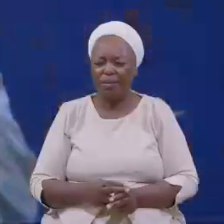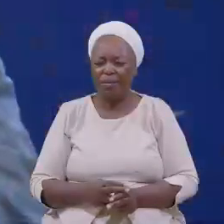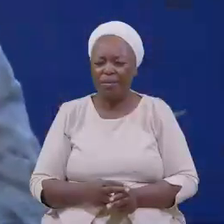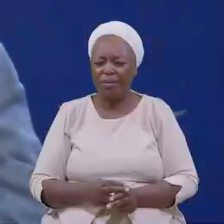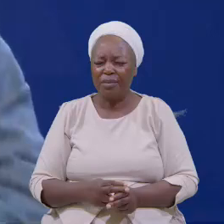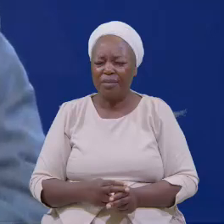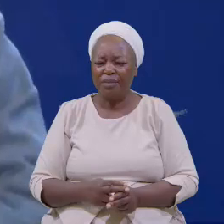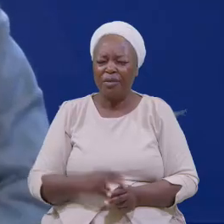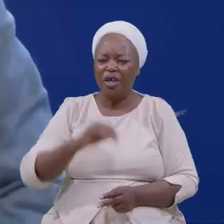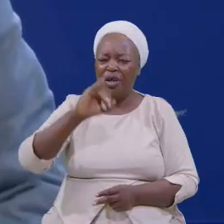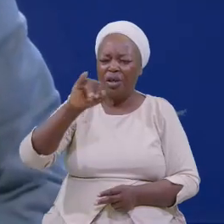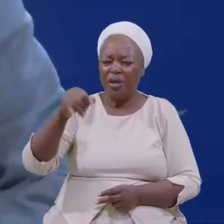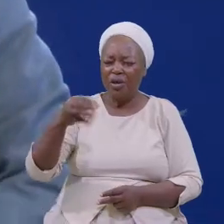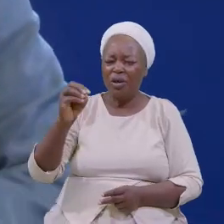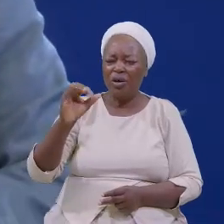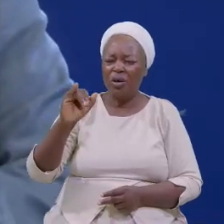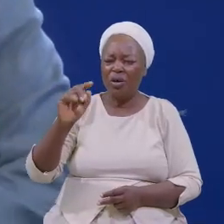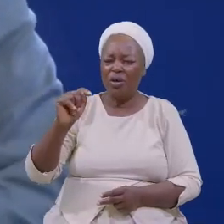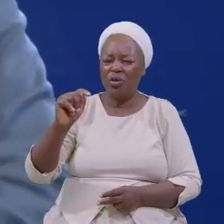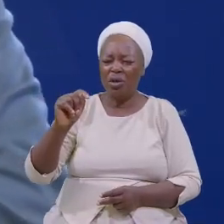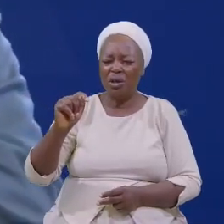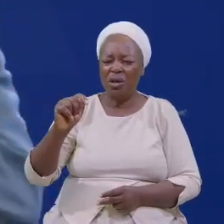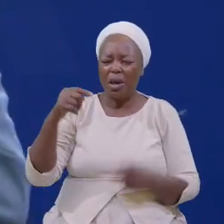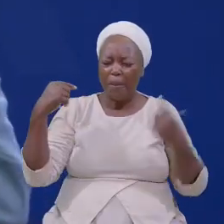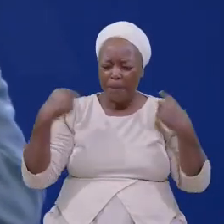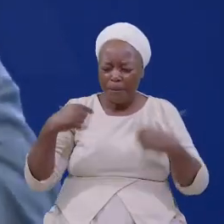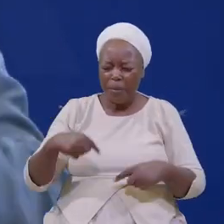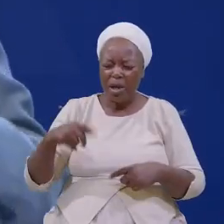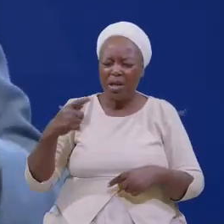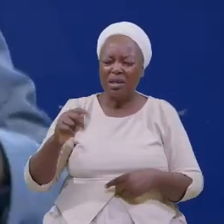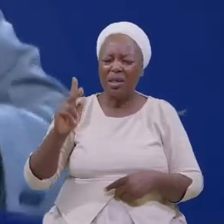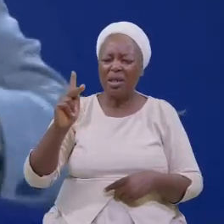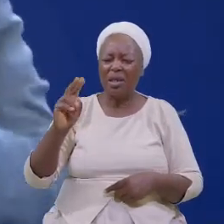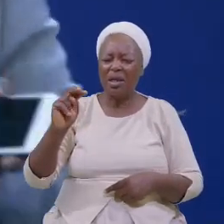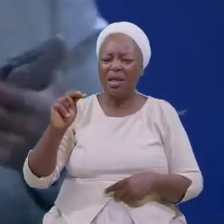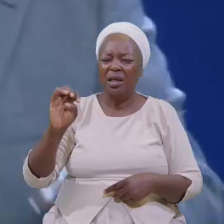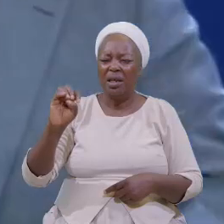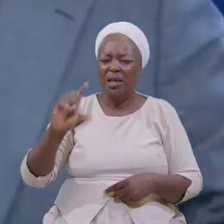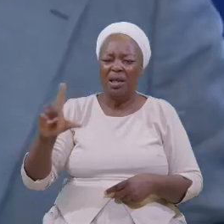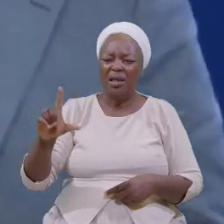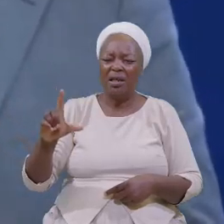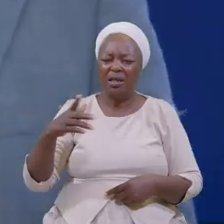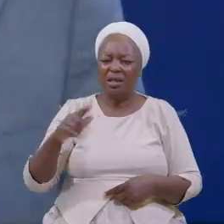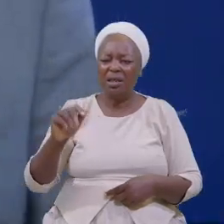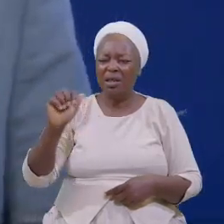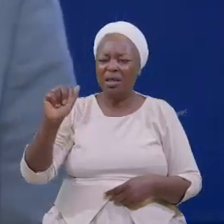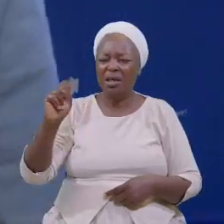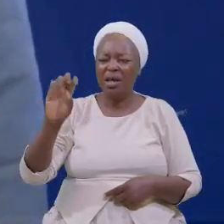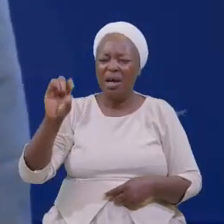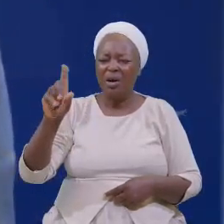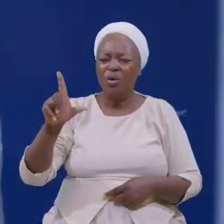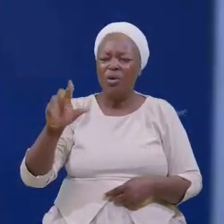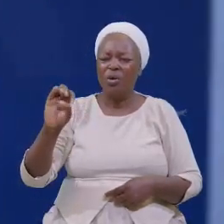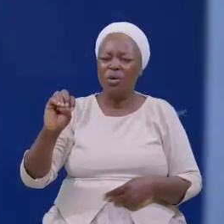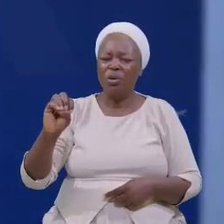Joint pain, the knee, the ankle, the elbow, the shoulder, the wrist, you are